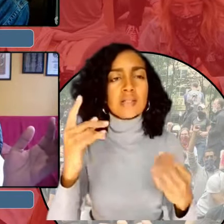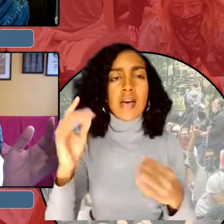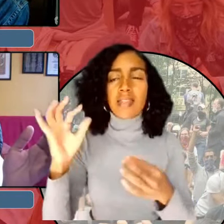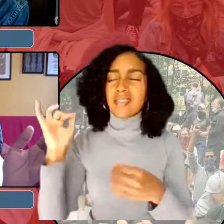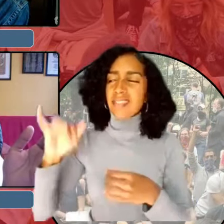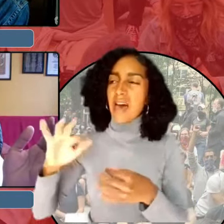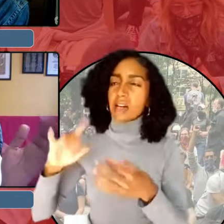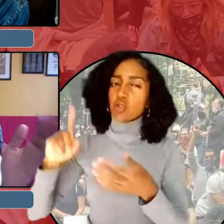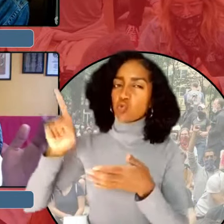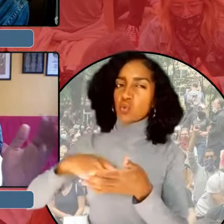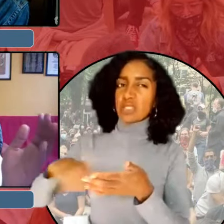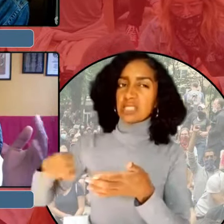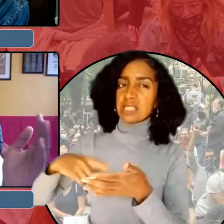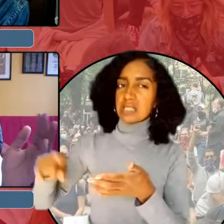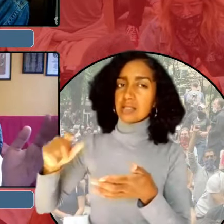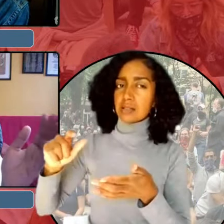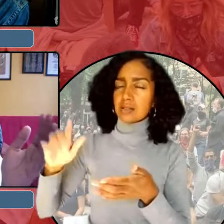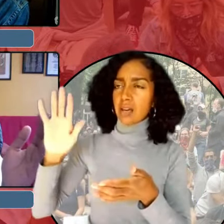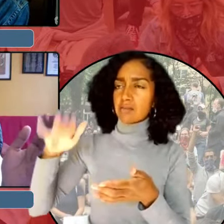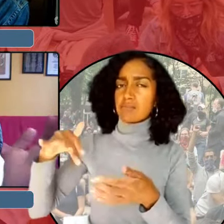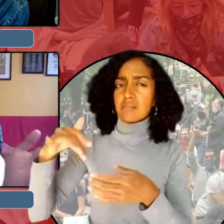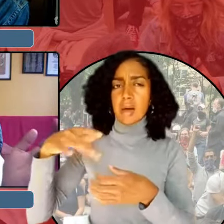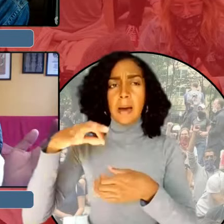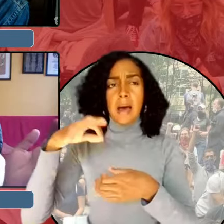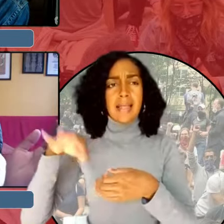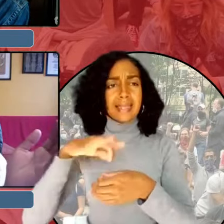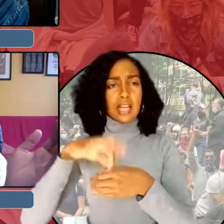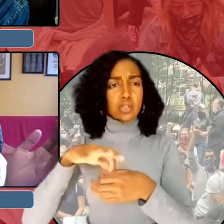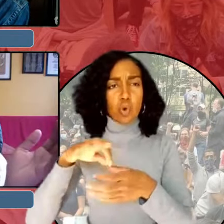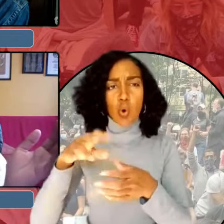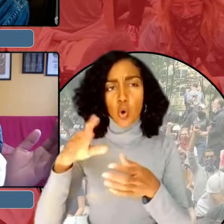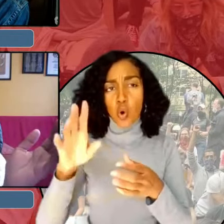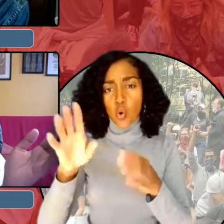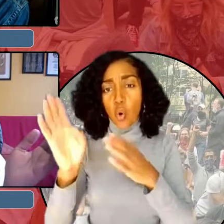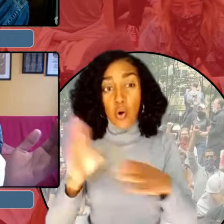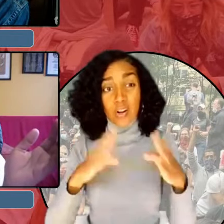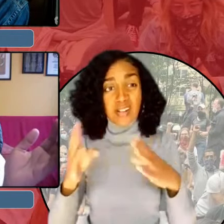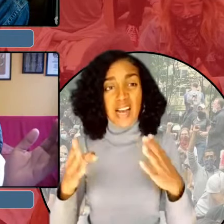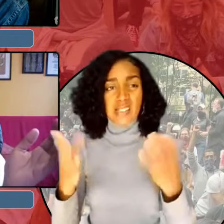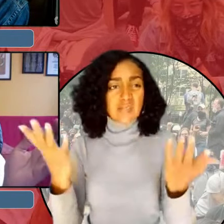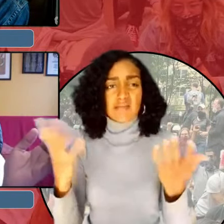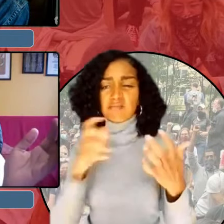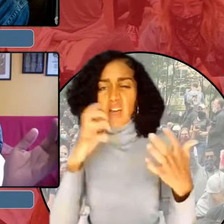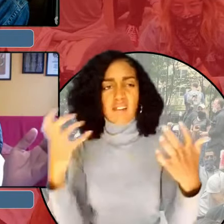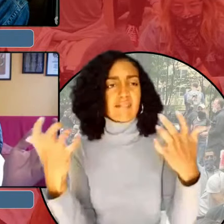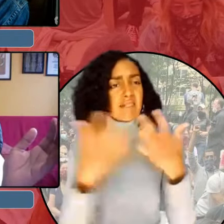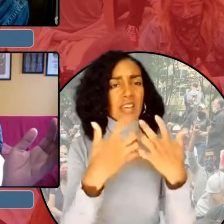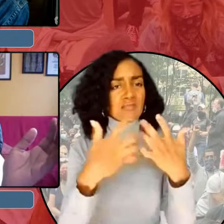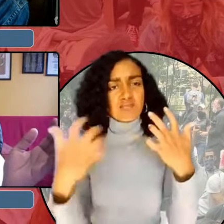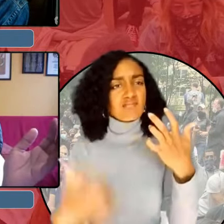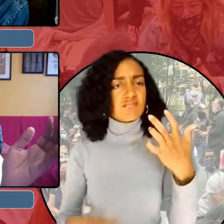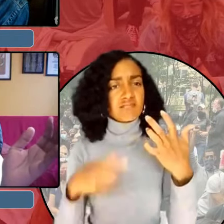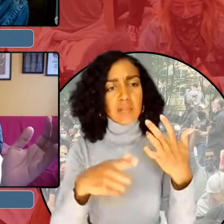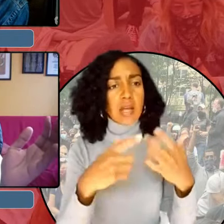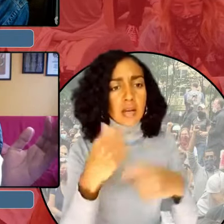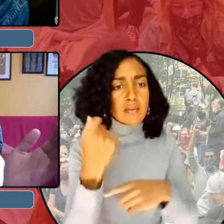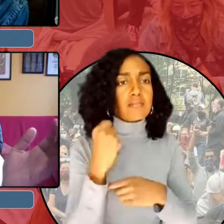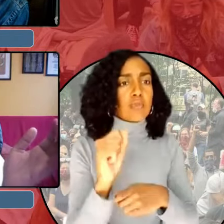that electoral organizing does not have a place in movement building or